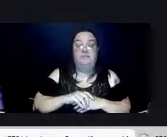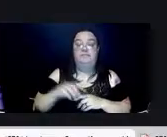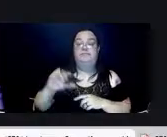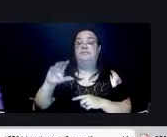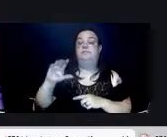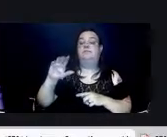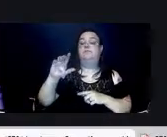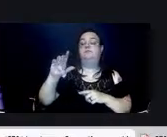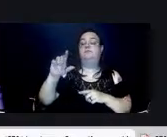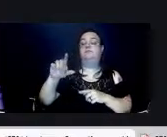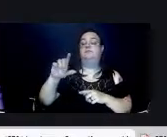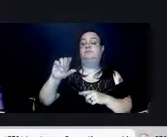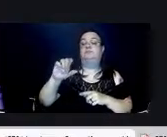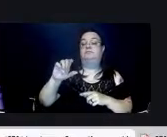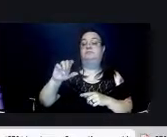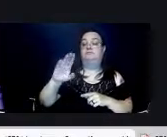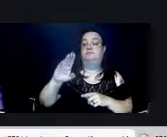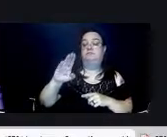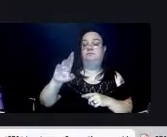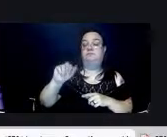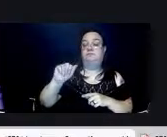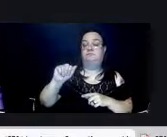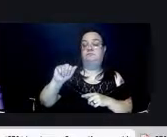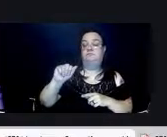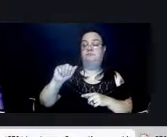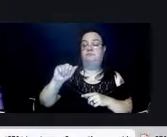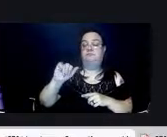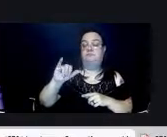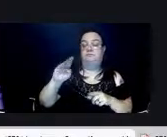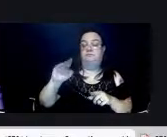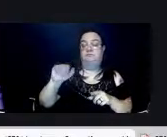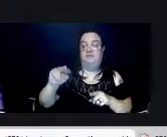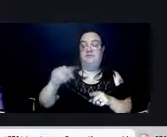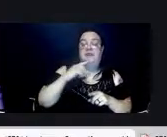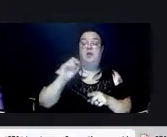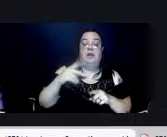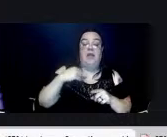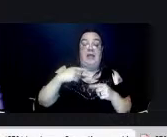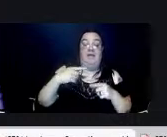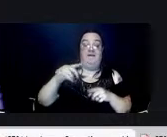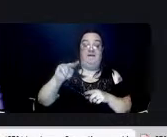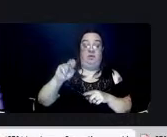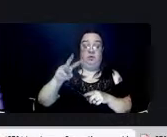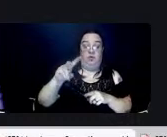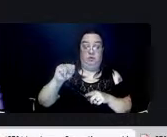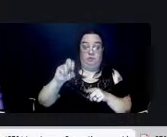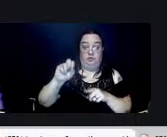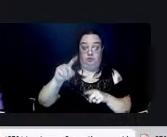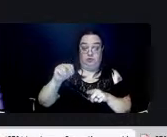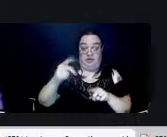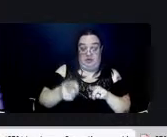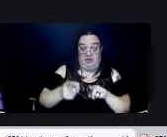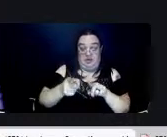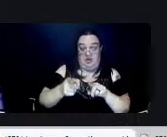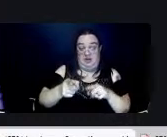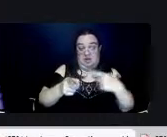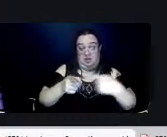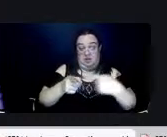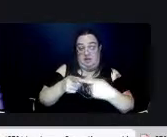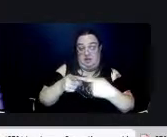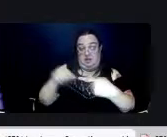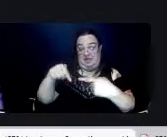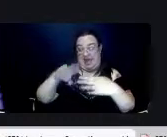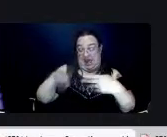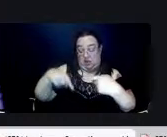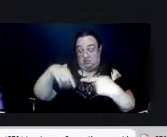orient everybody, so we have Newton Street, and then there's the house at the corner of Newton and 57th. As you come up 57th, there's